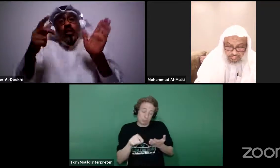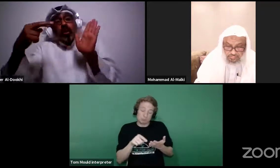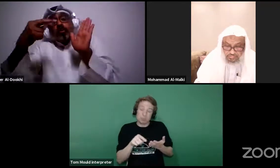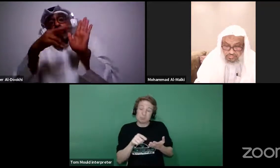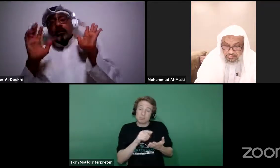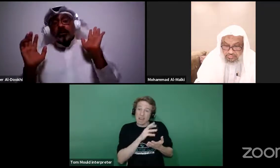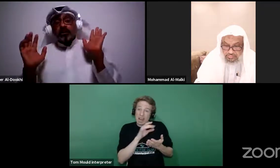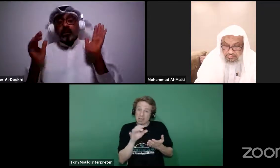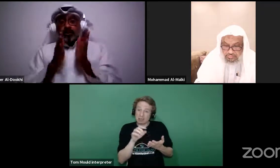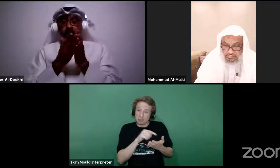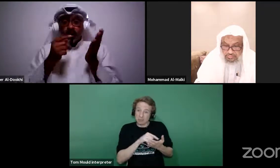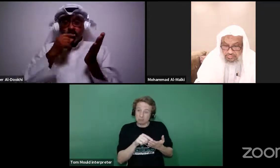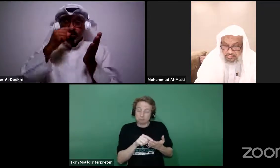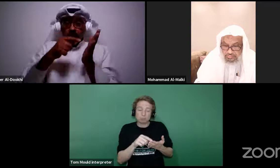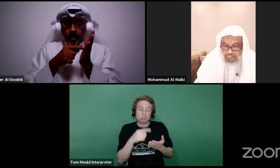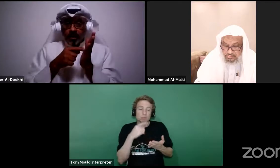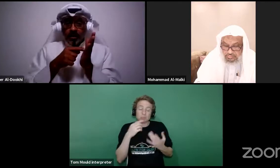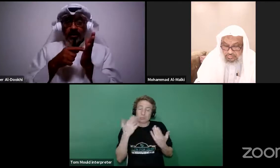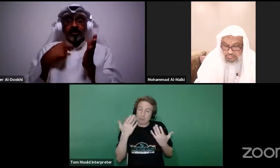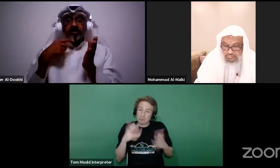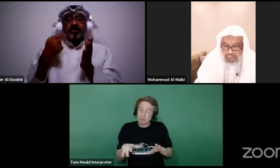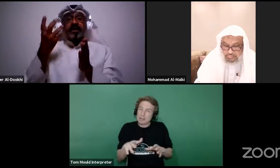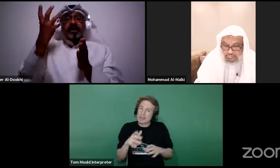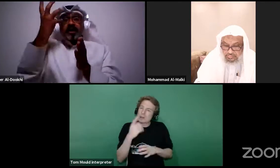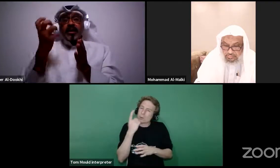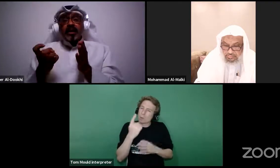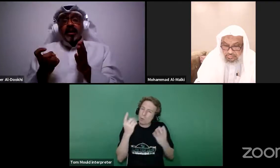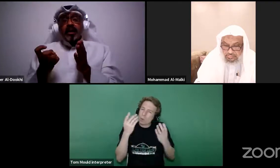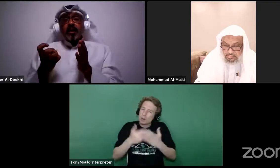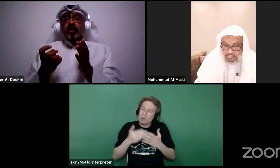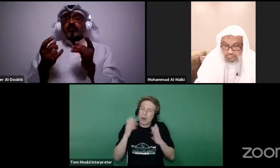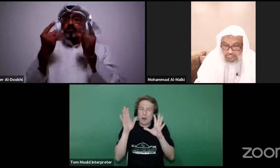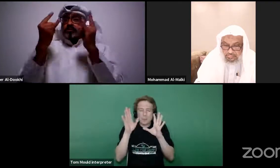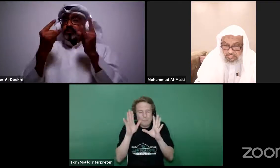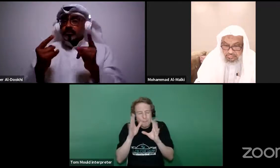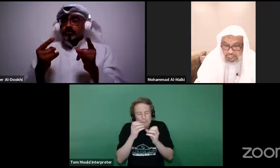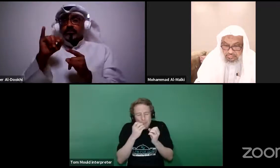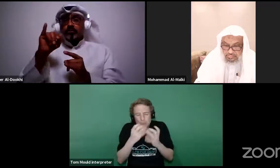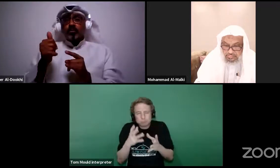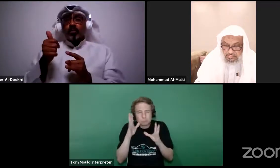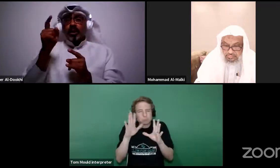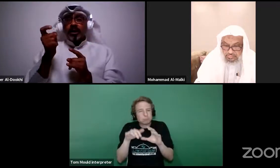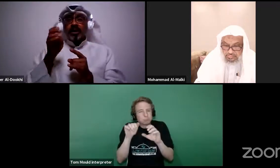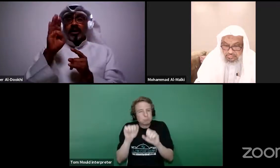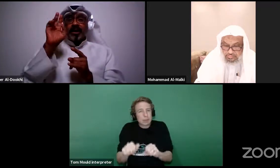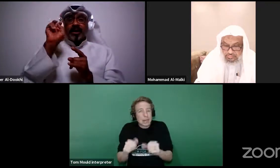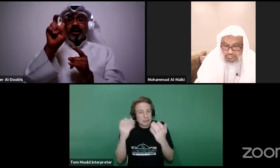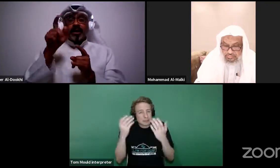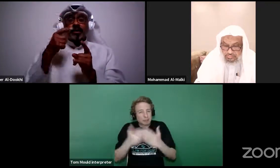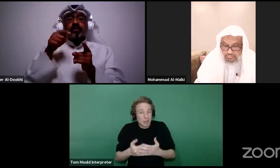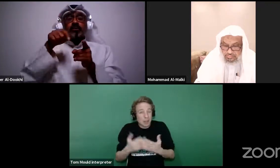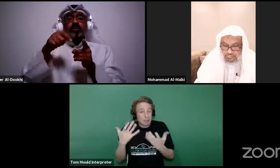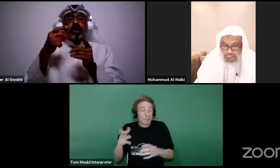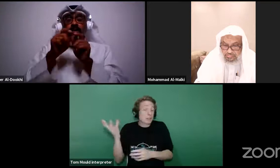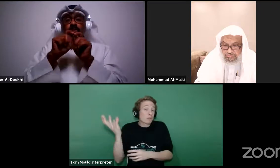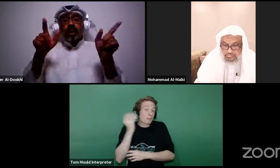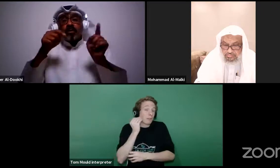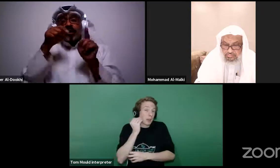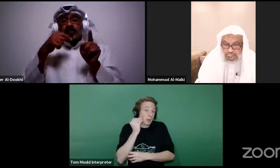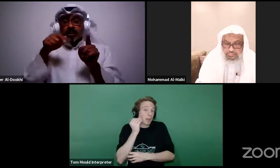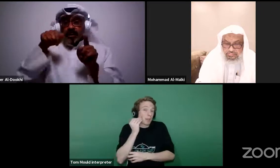the Quran, in a blessed night, and indeed we are warners as relates to it. And during this